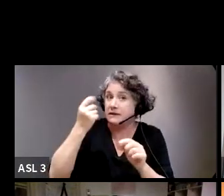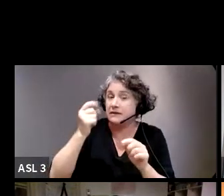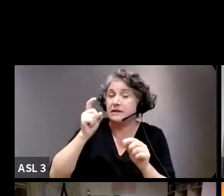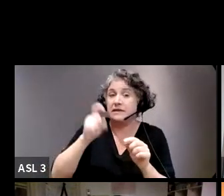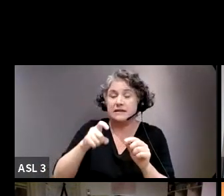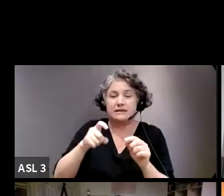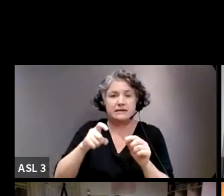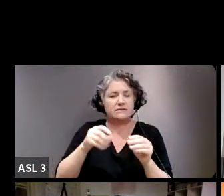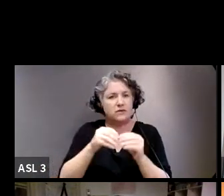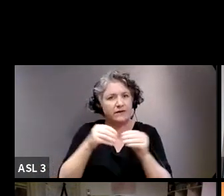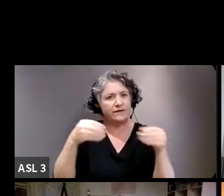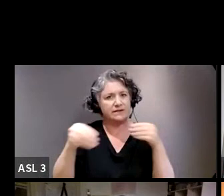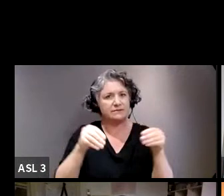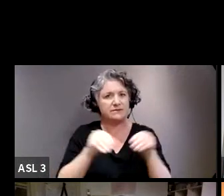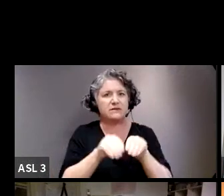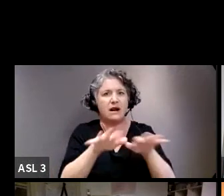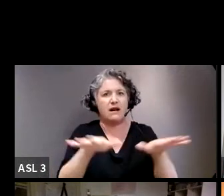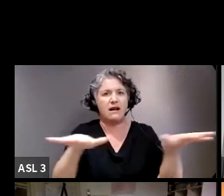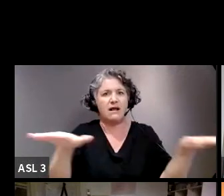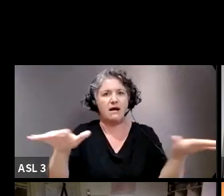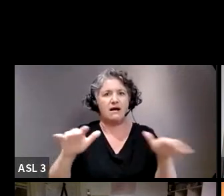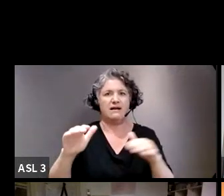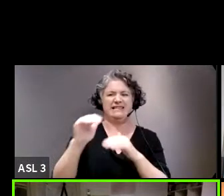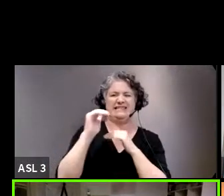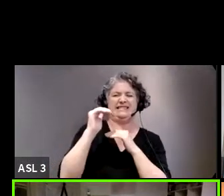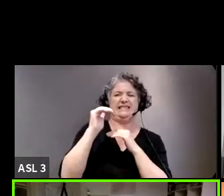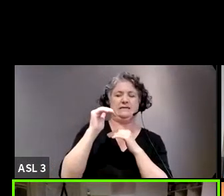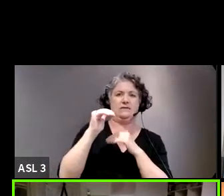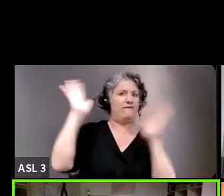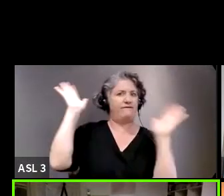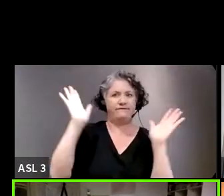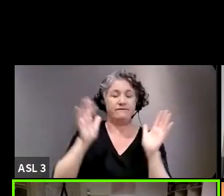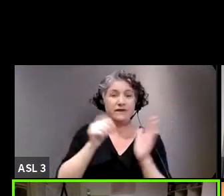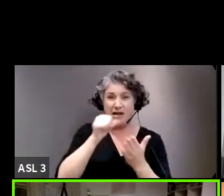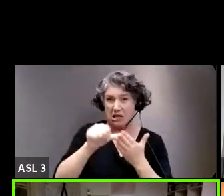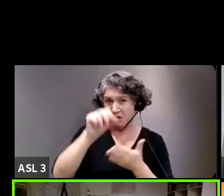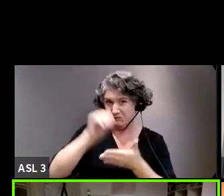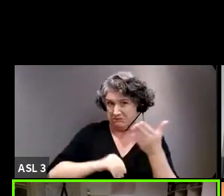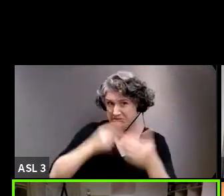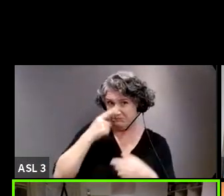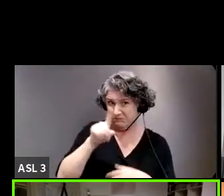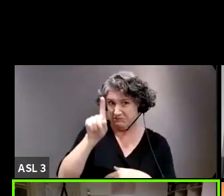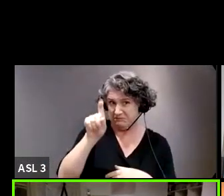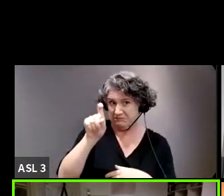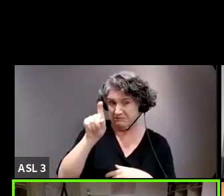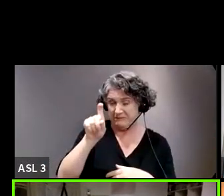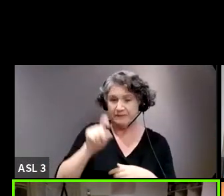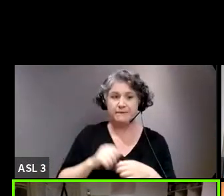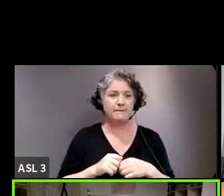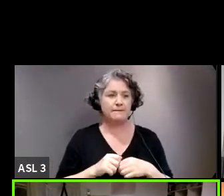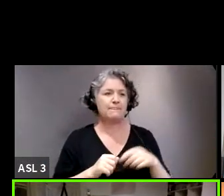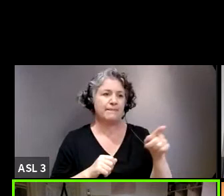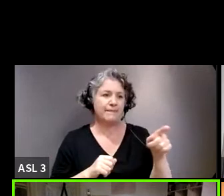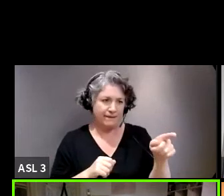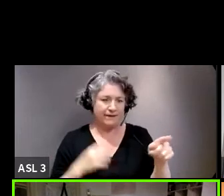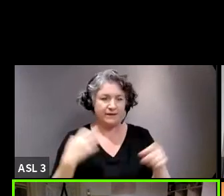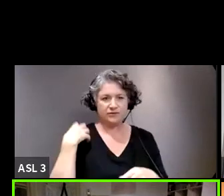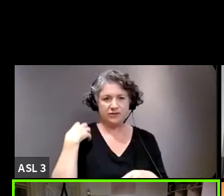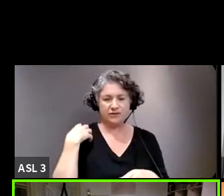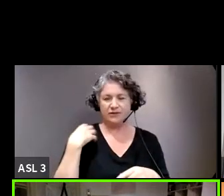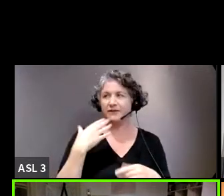greater flexibility going forward thank you chair thank you and i i did want to i was going to make the comment that i've